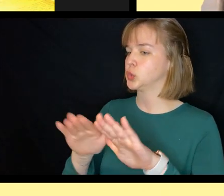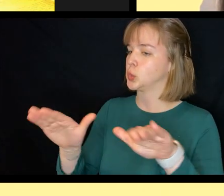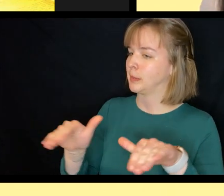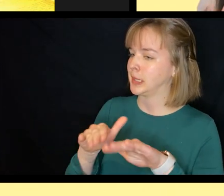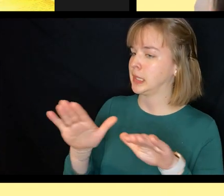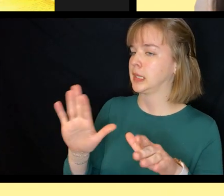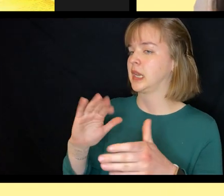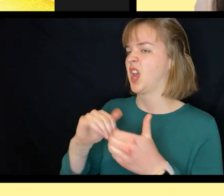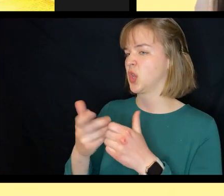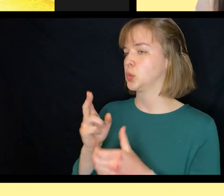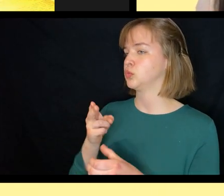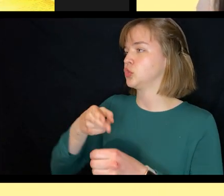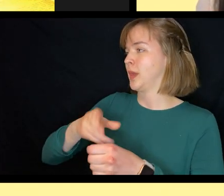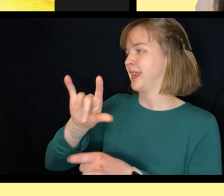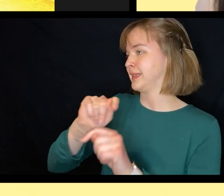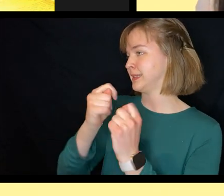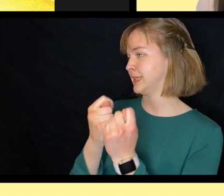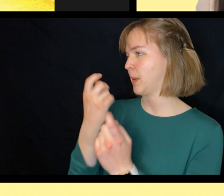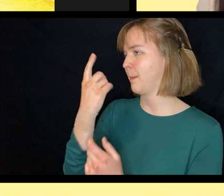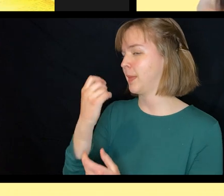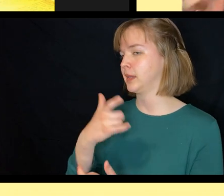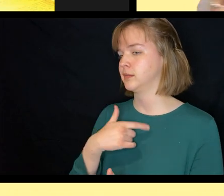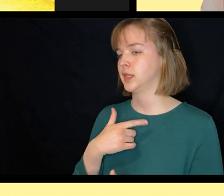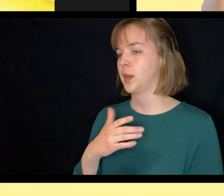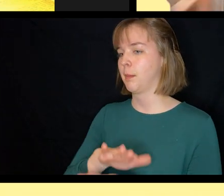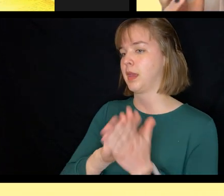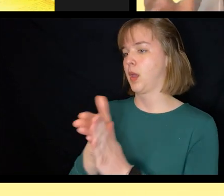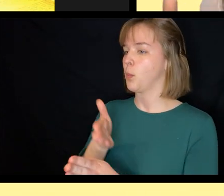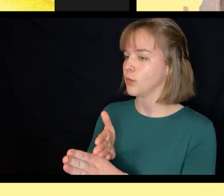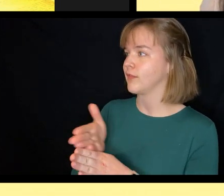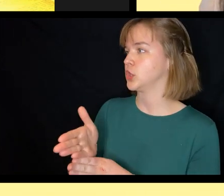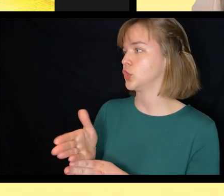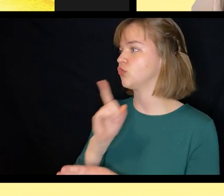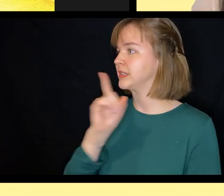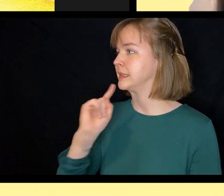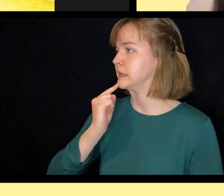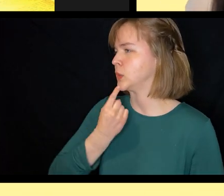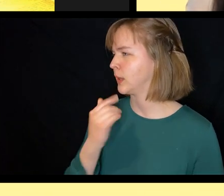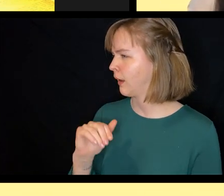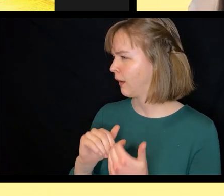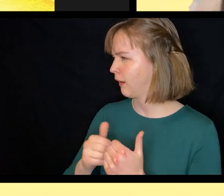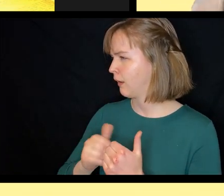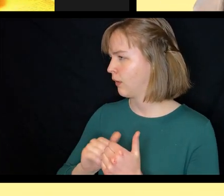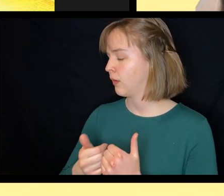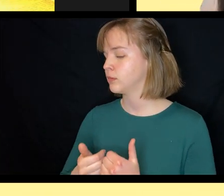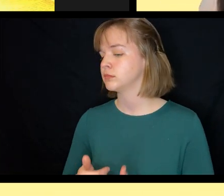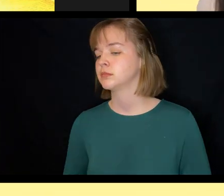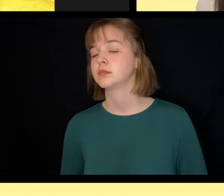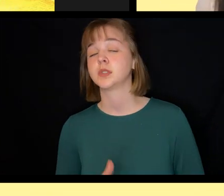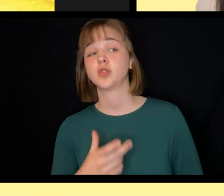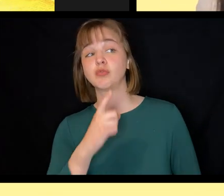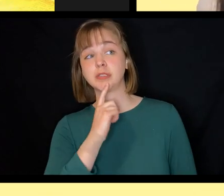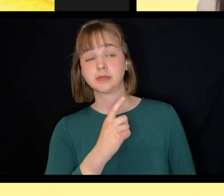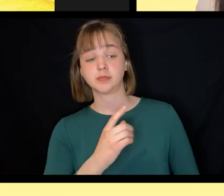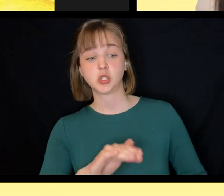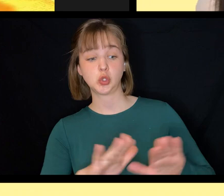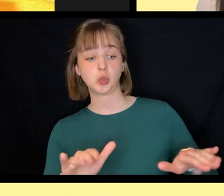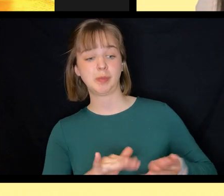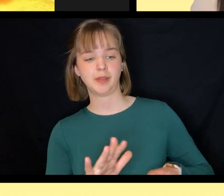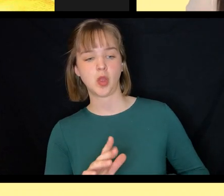I guess how did it come out? You kind of touched on it, but what was Yeah. that pathway and how did it start? So like the first